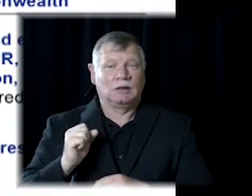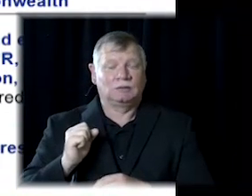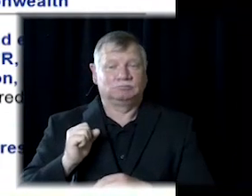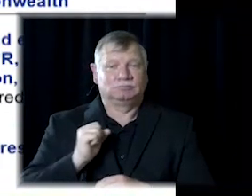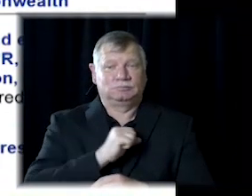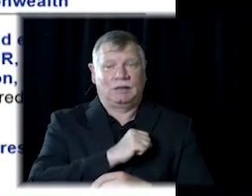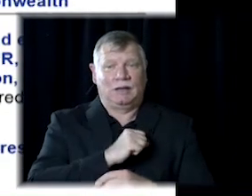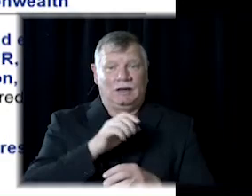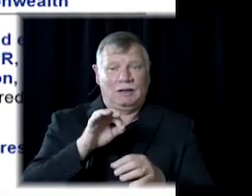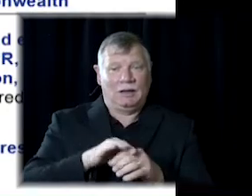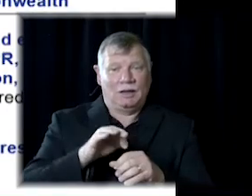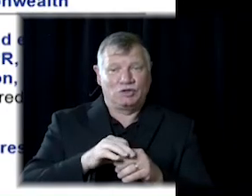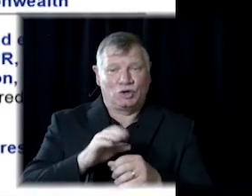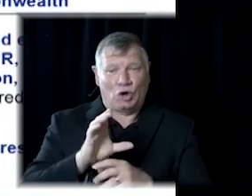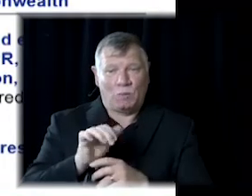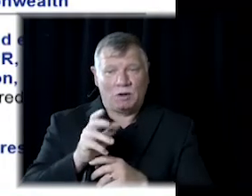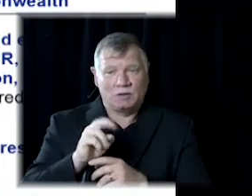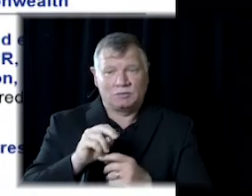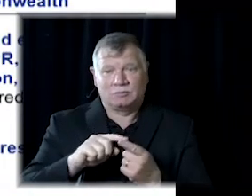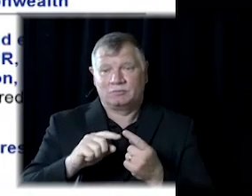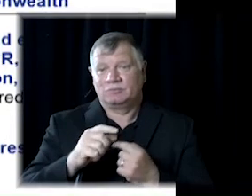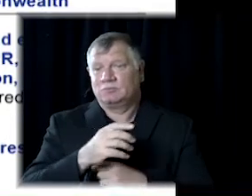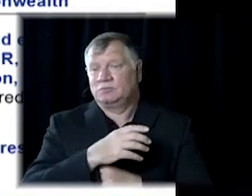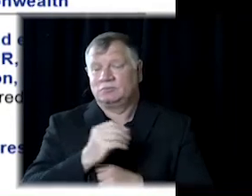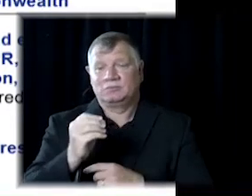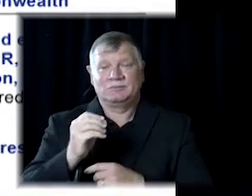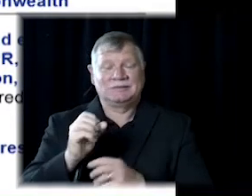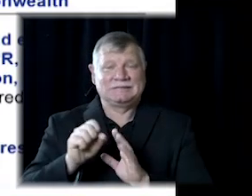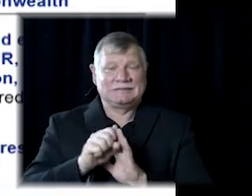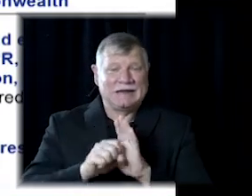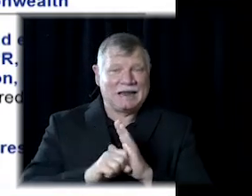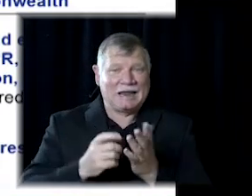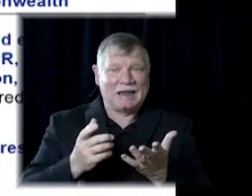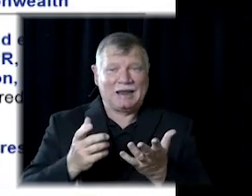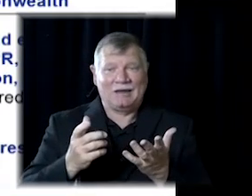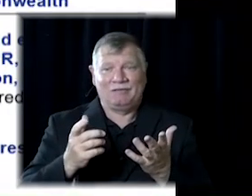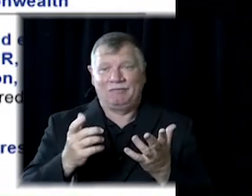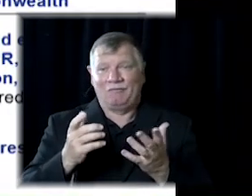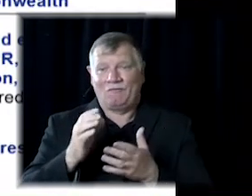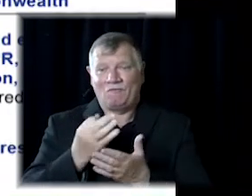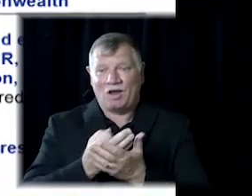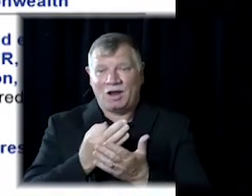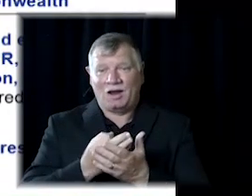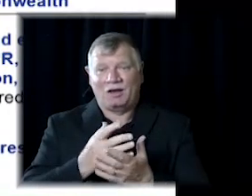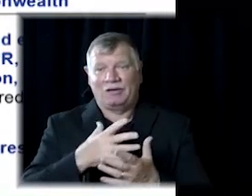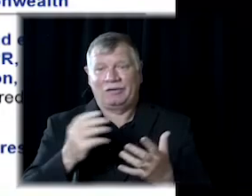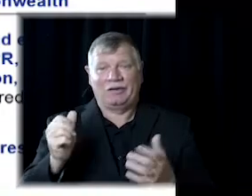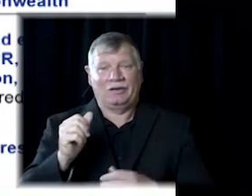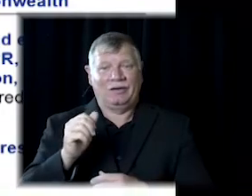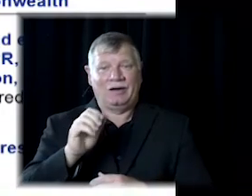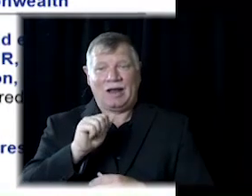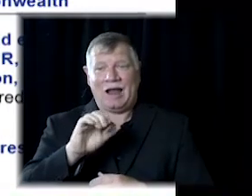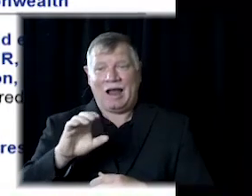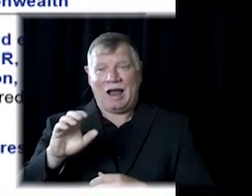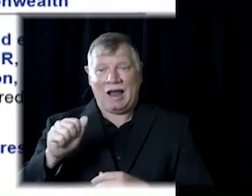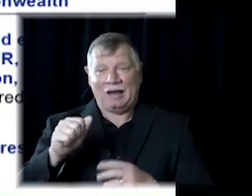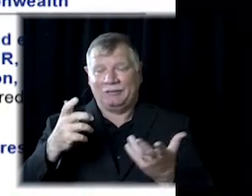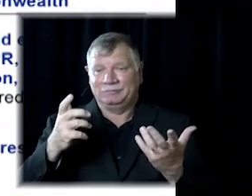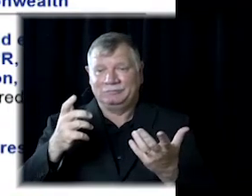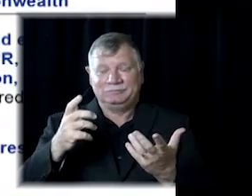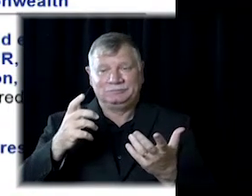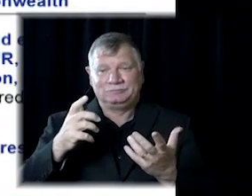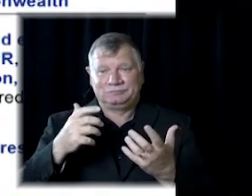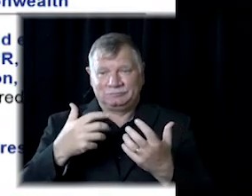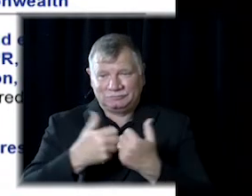the legislature's budget, further state insurance fund and automobile accident compensation administration measures, and